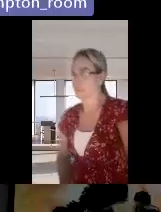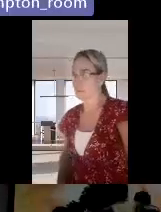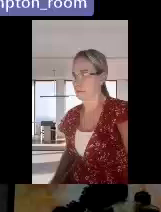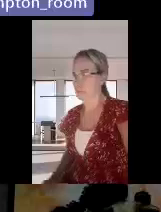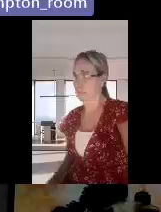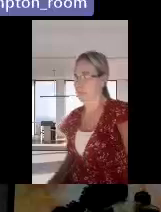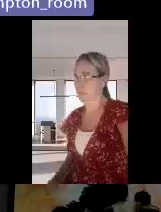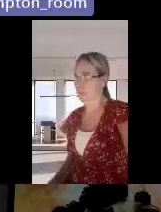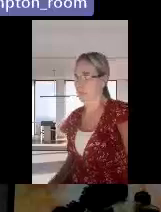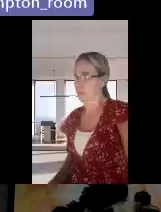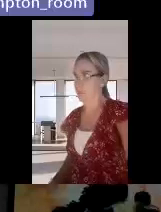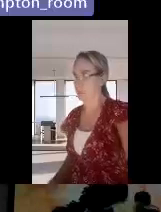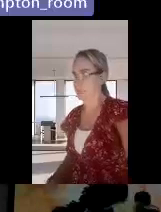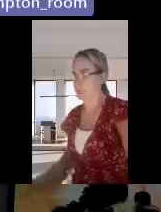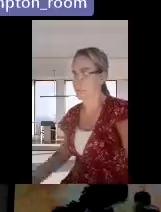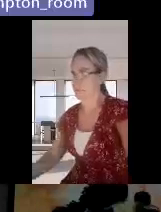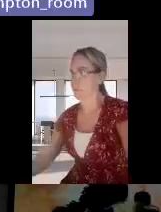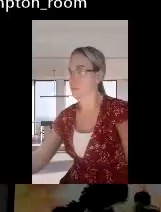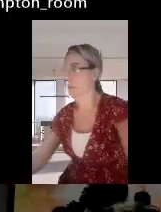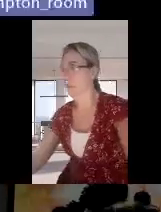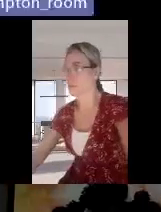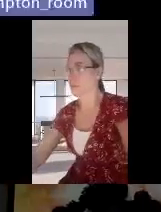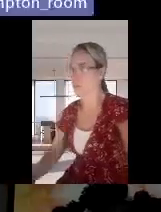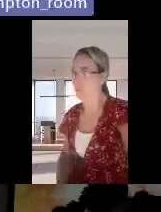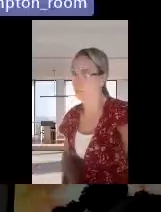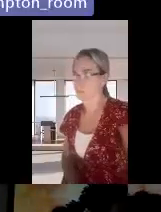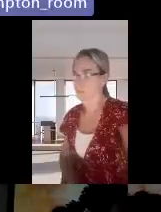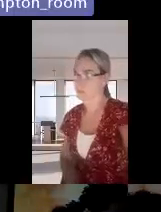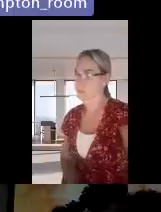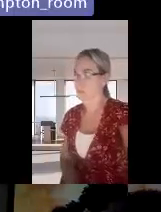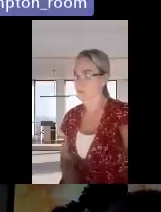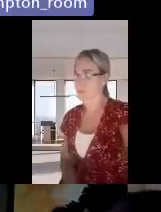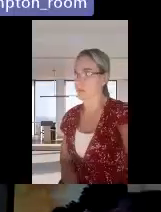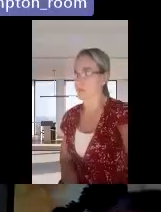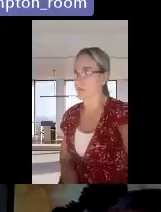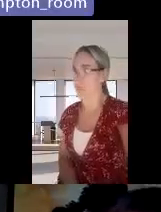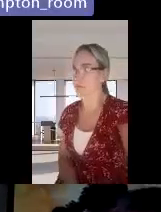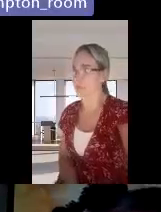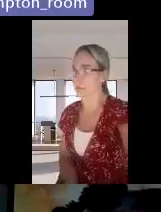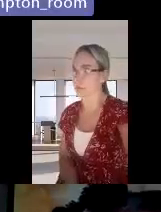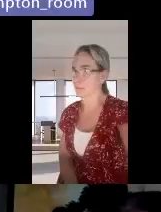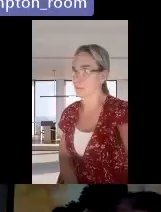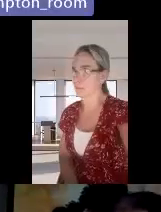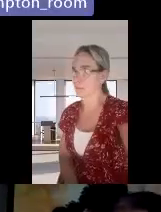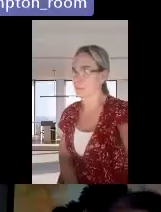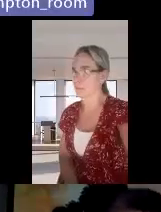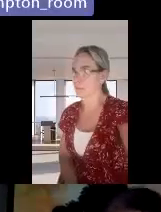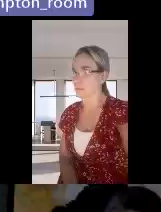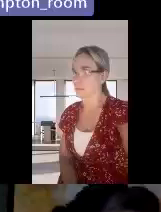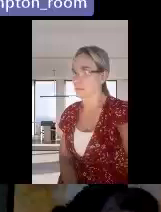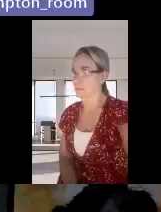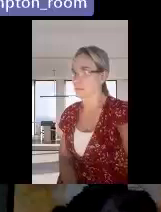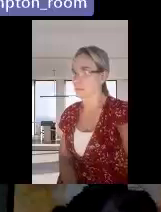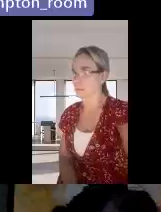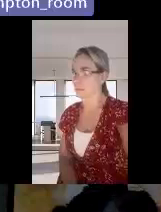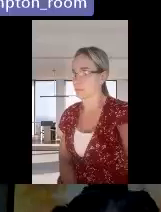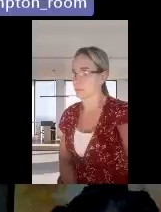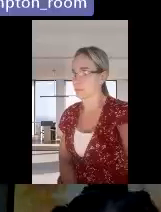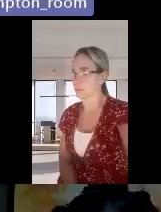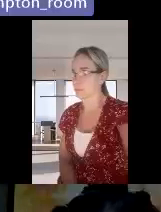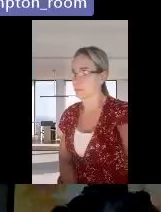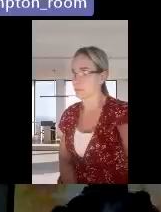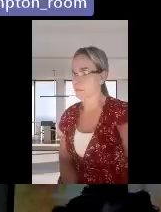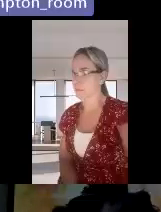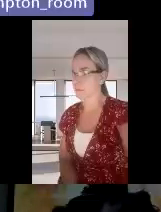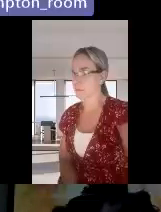process starts in February. And the confirmation of transportation funding that we were getting, we get